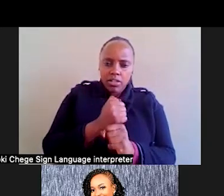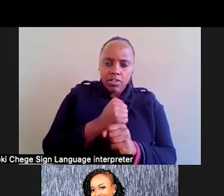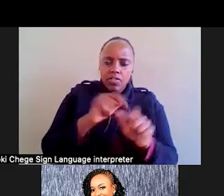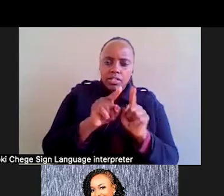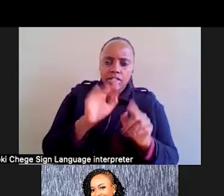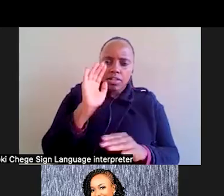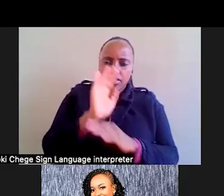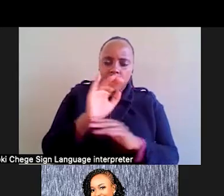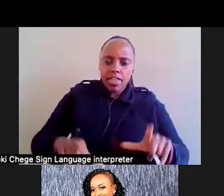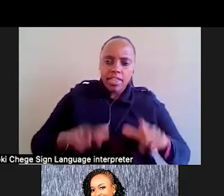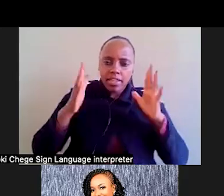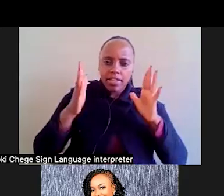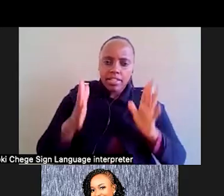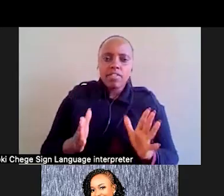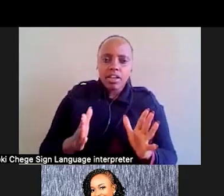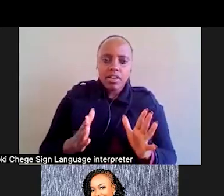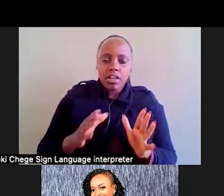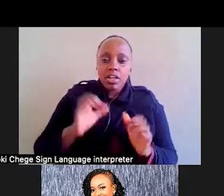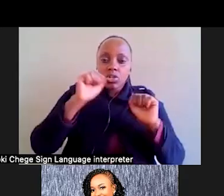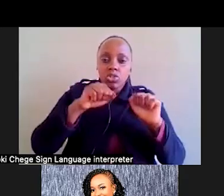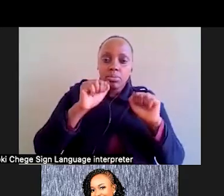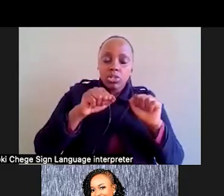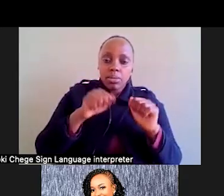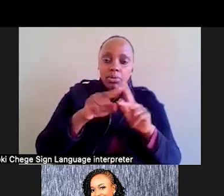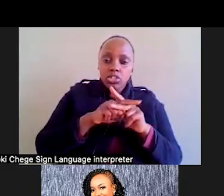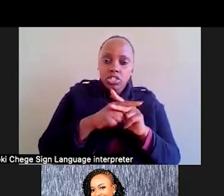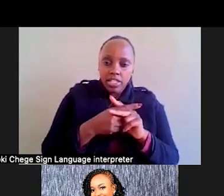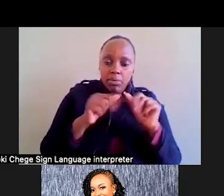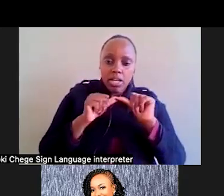the survivors, so as to be able to start a